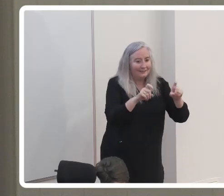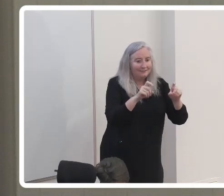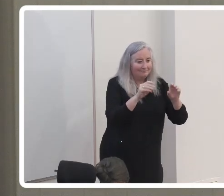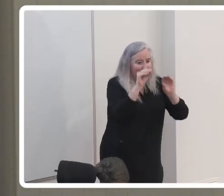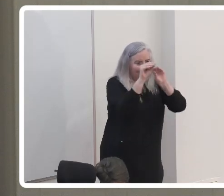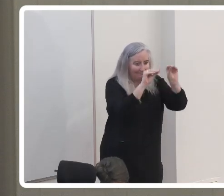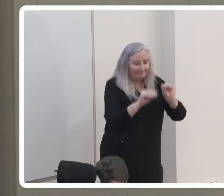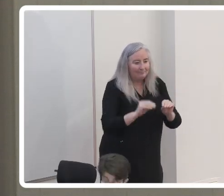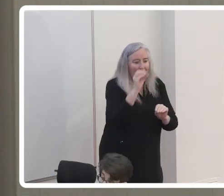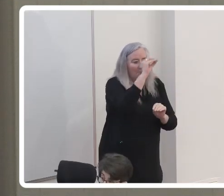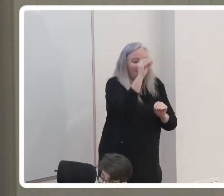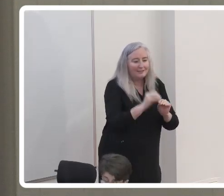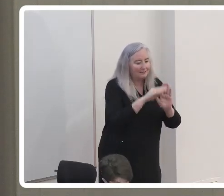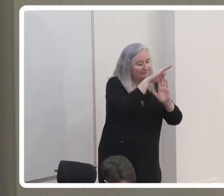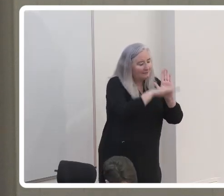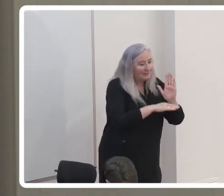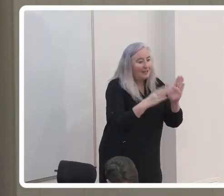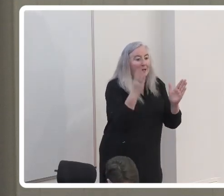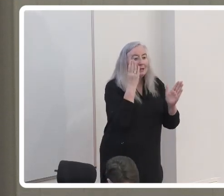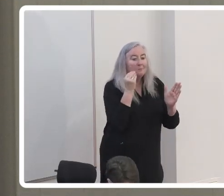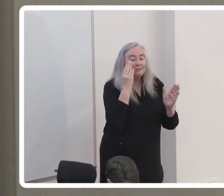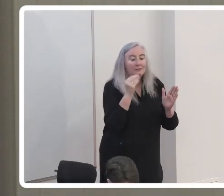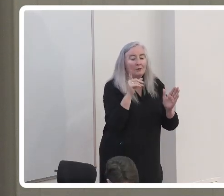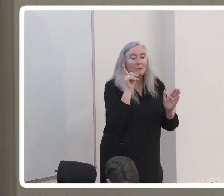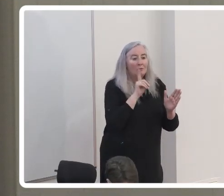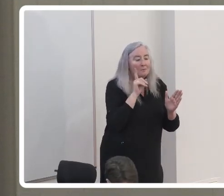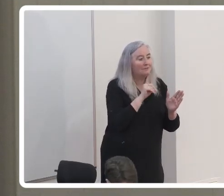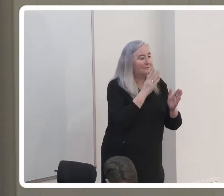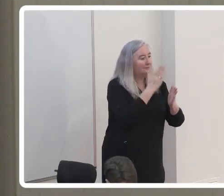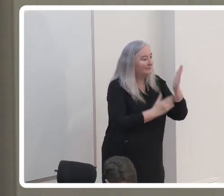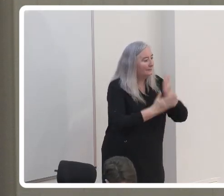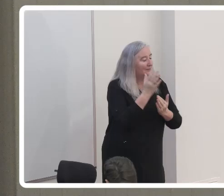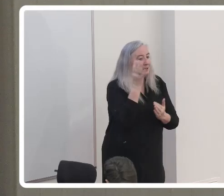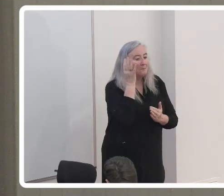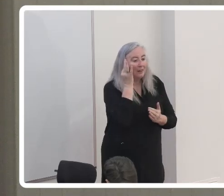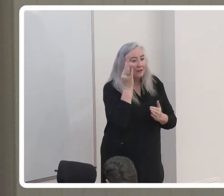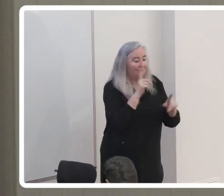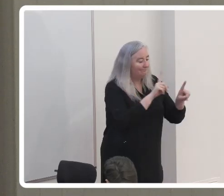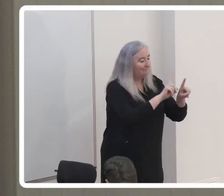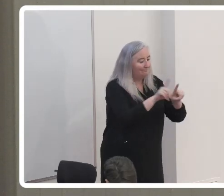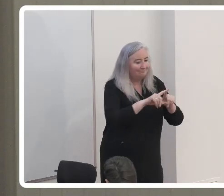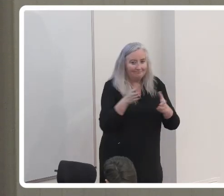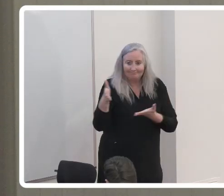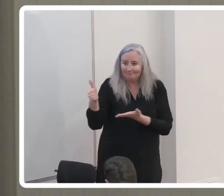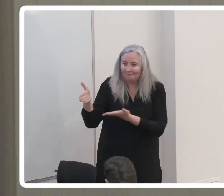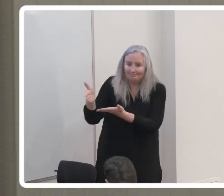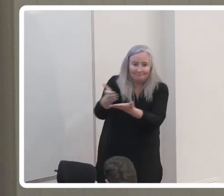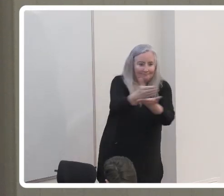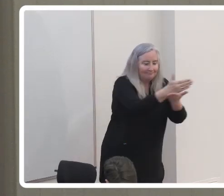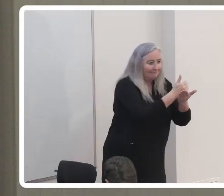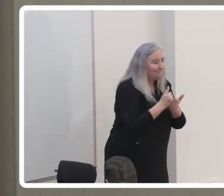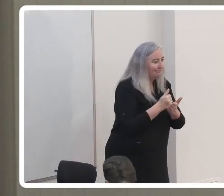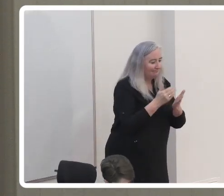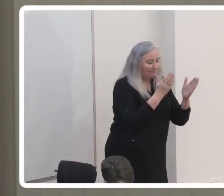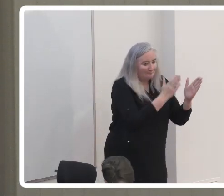somehow convey the lived experiences of women and girls with disabilities and gender minorities, bringing these stories to life